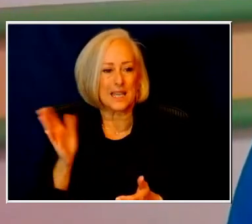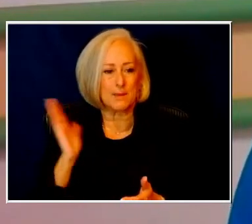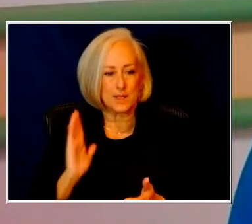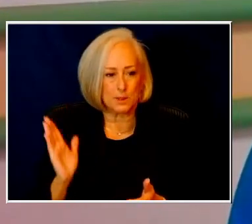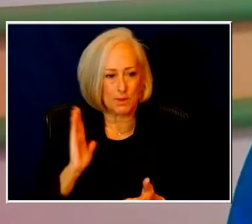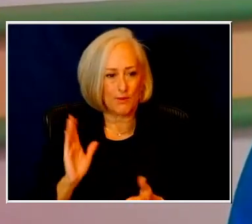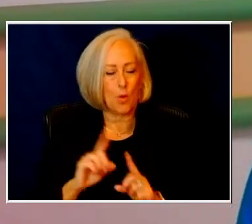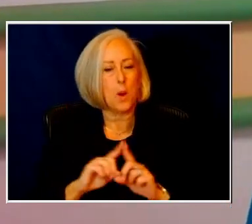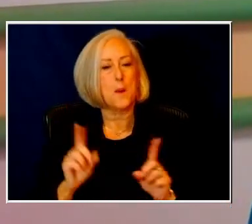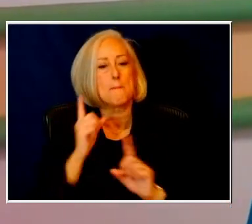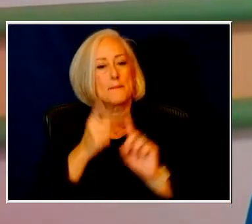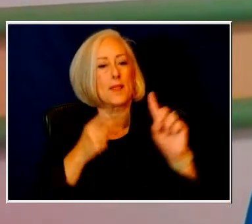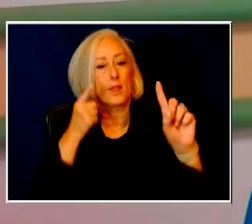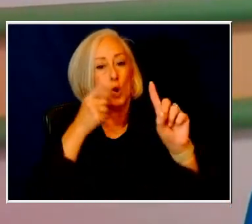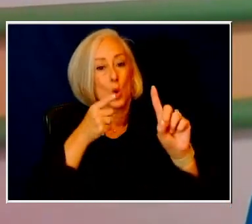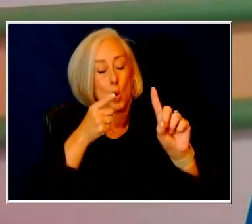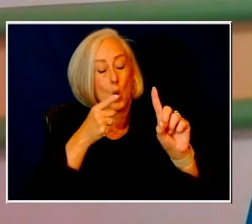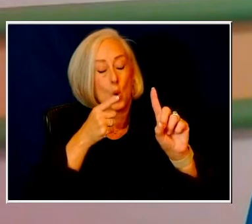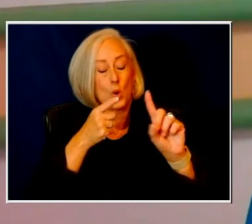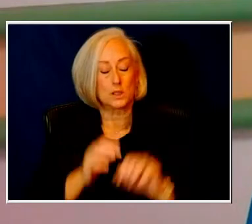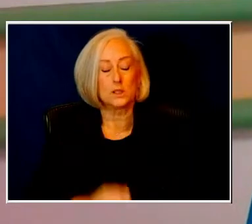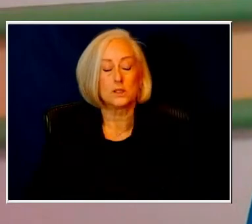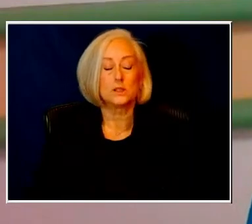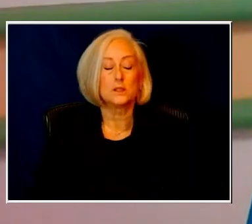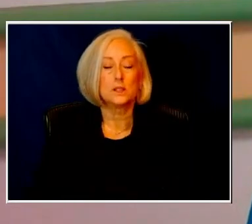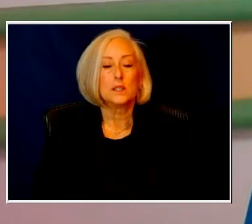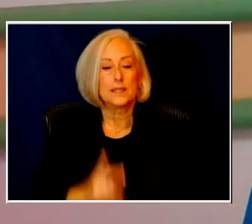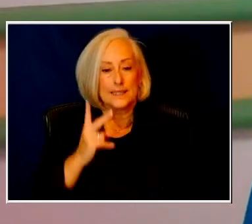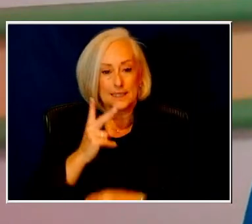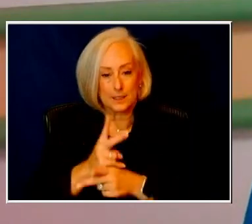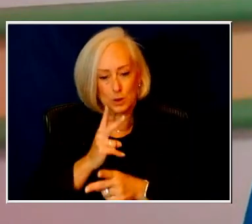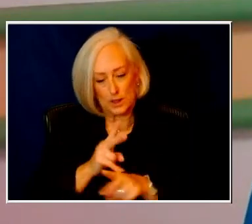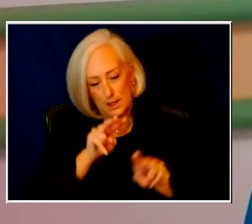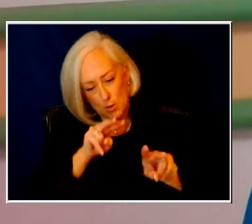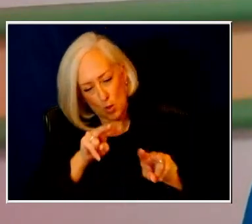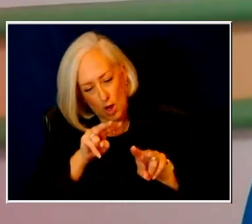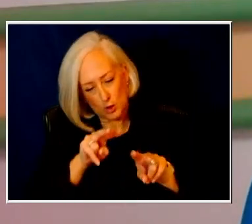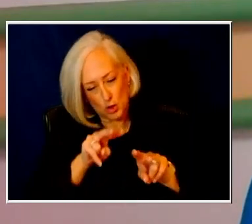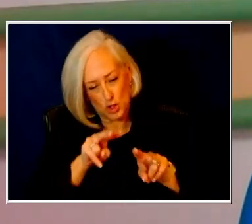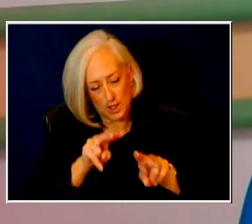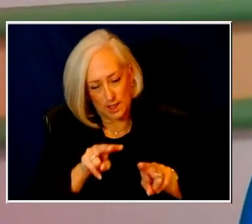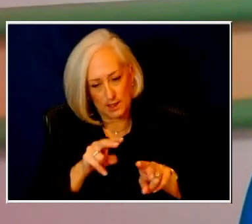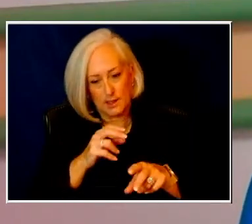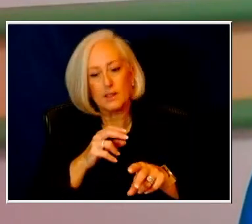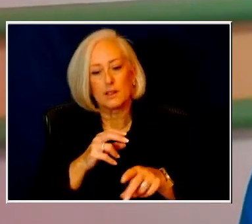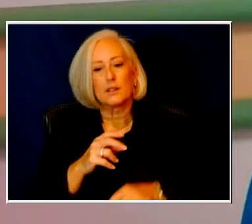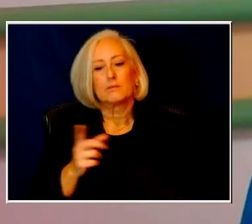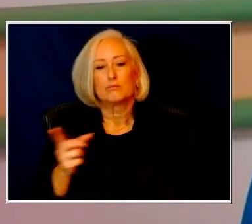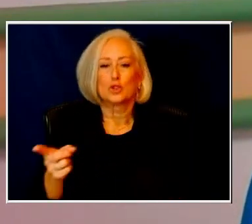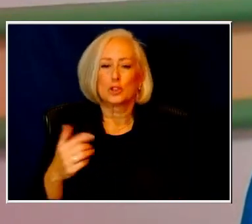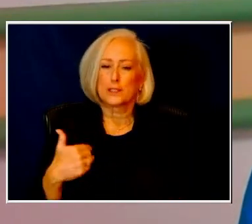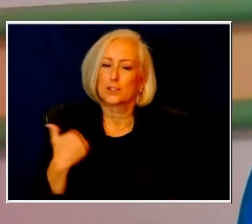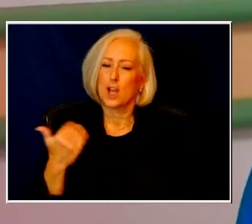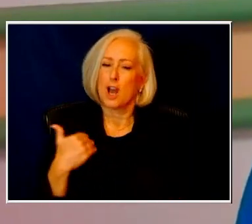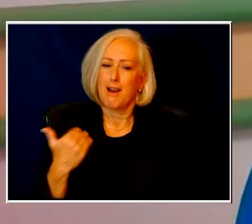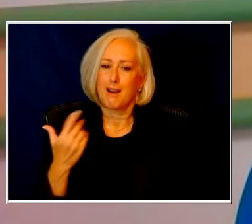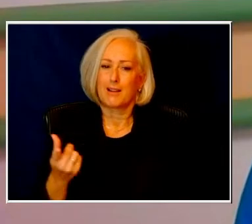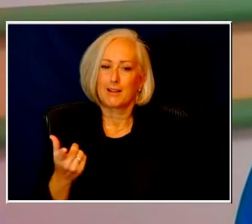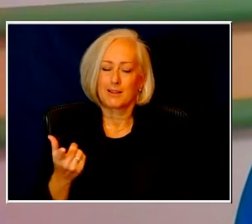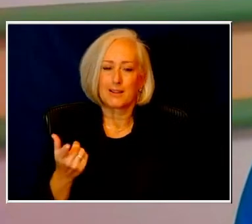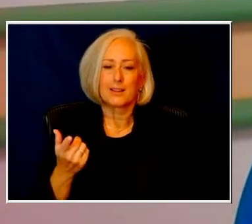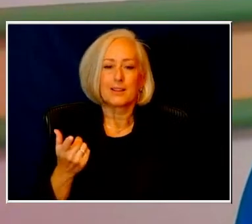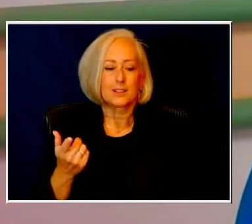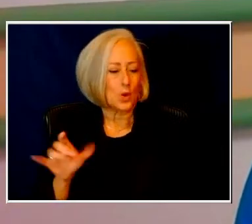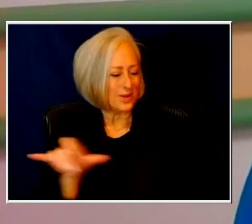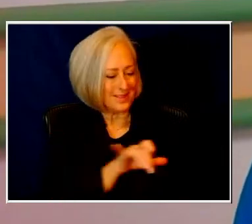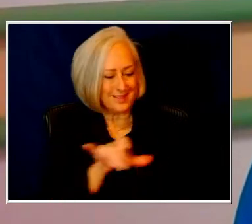the goal is to keep a close eye on this, and at such a young age, she's going to need, like many children, is going to need